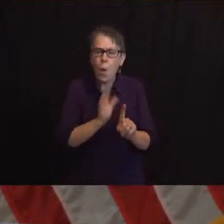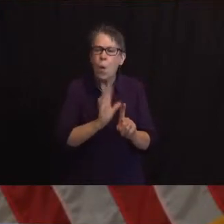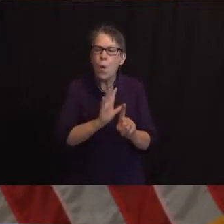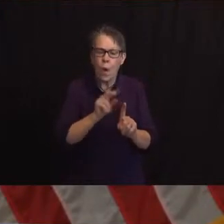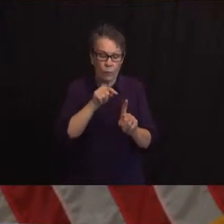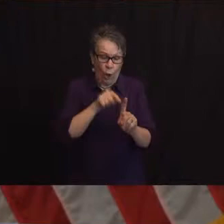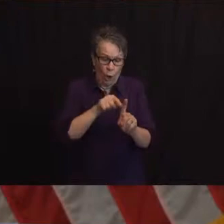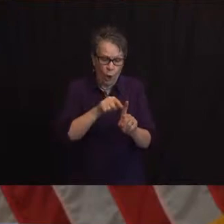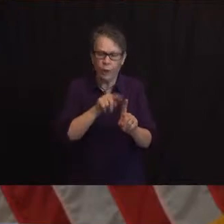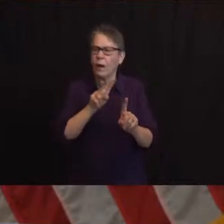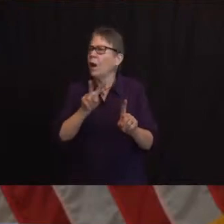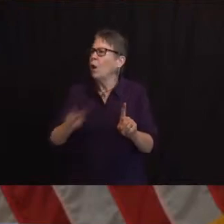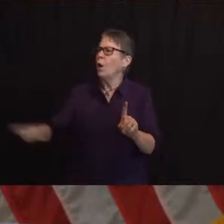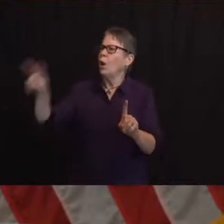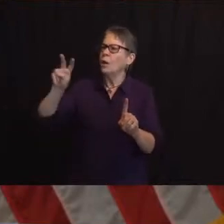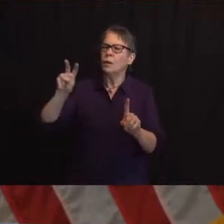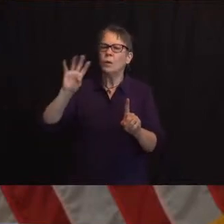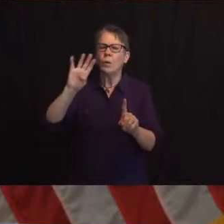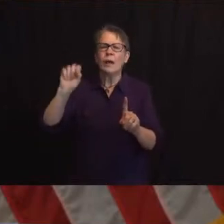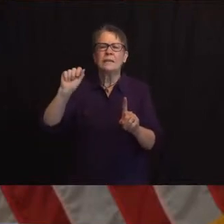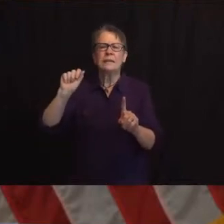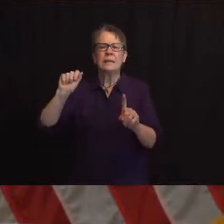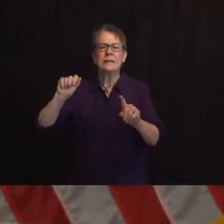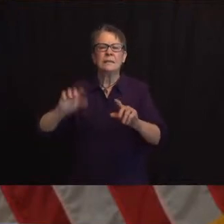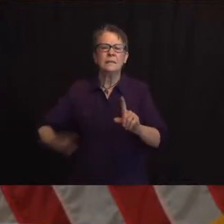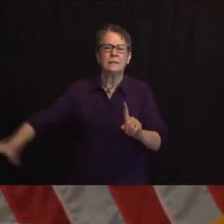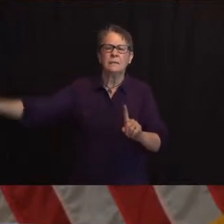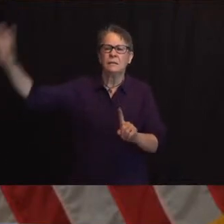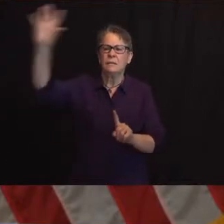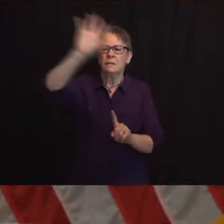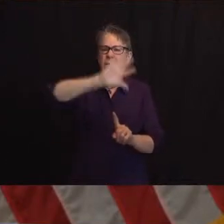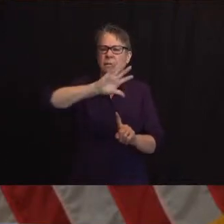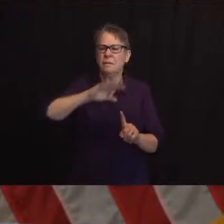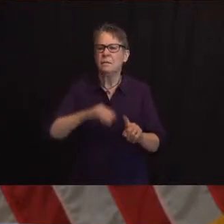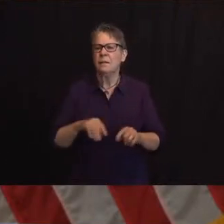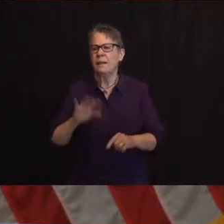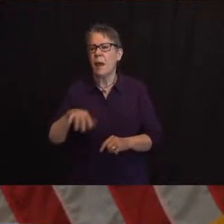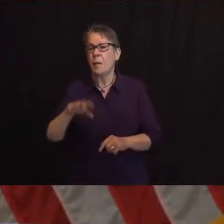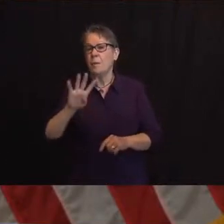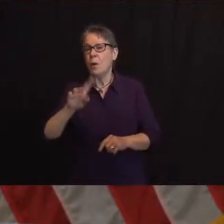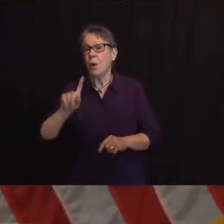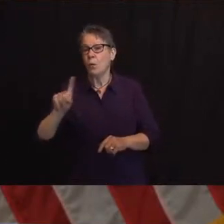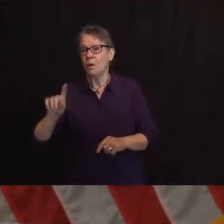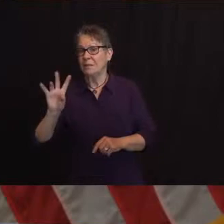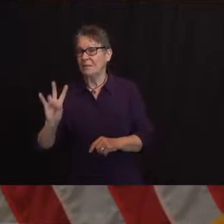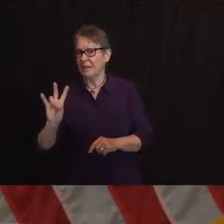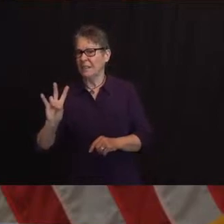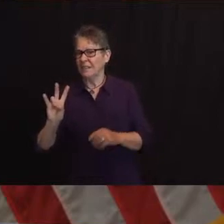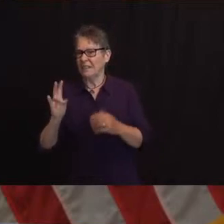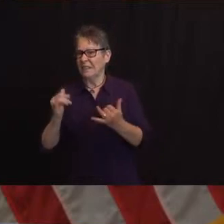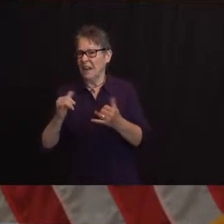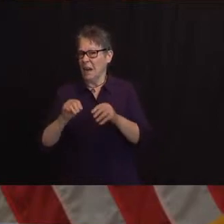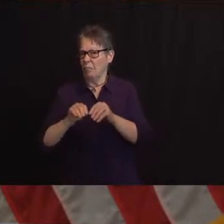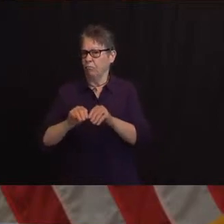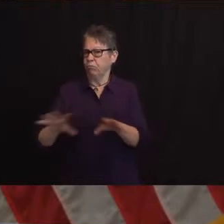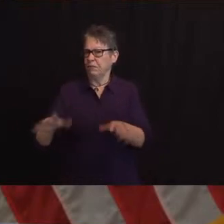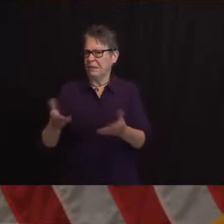predominant variant right now. Nationally, over a quarter of the variant cases are